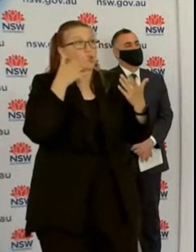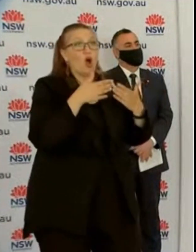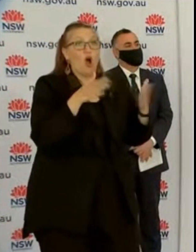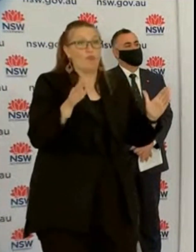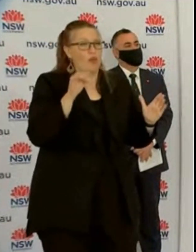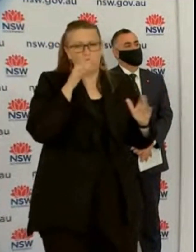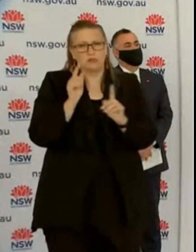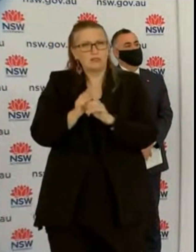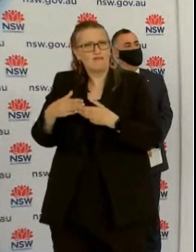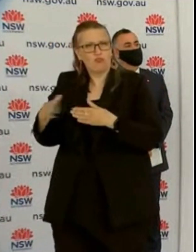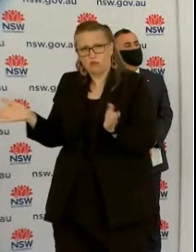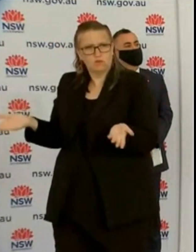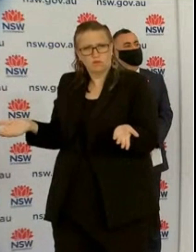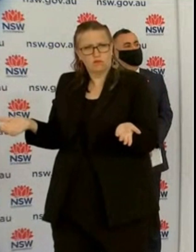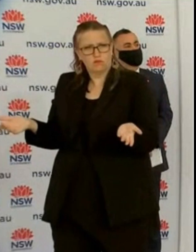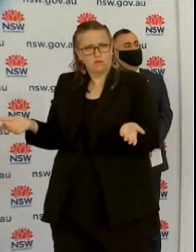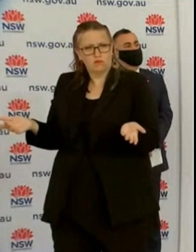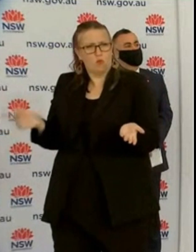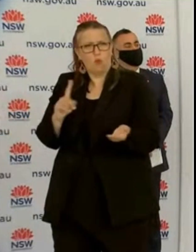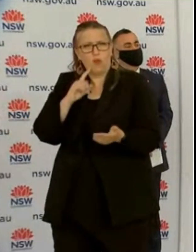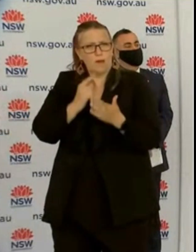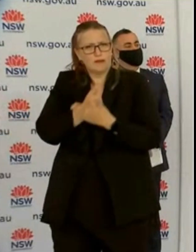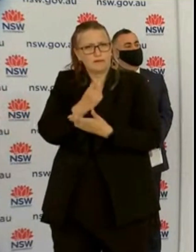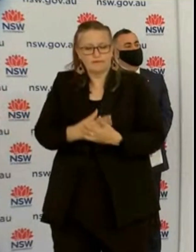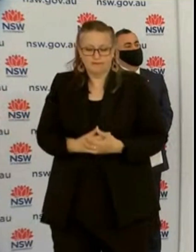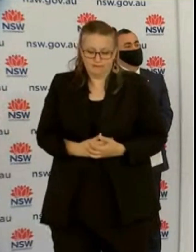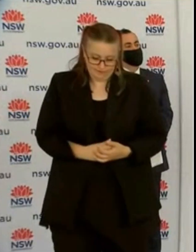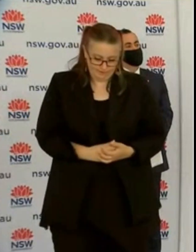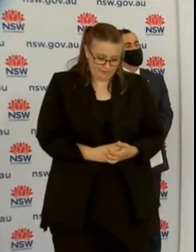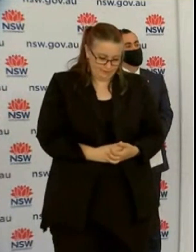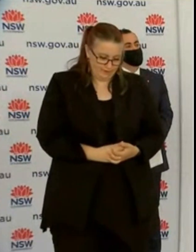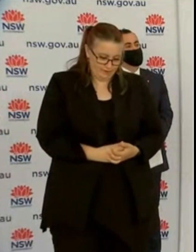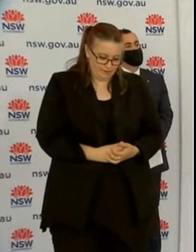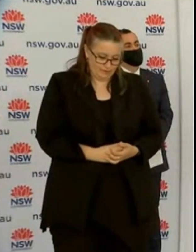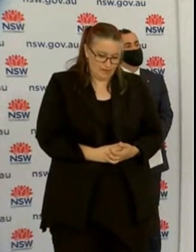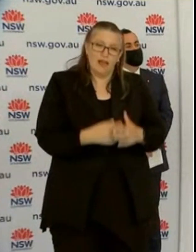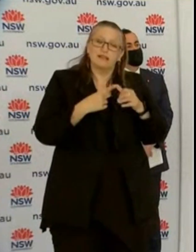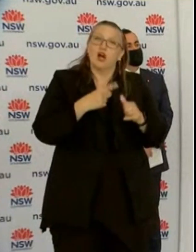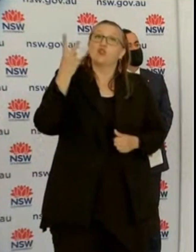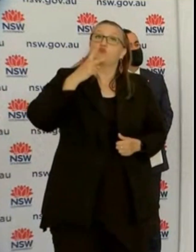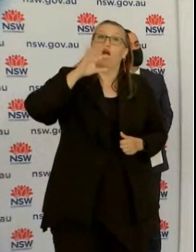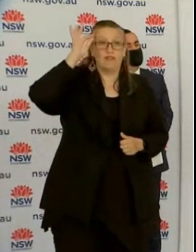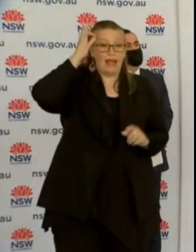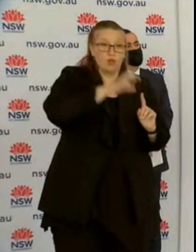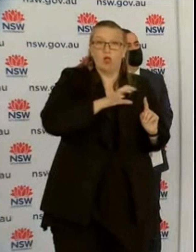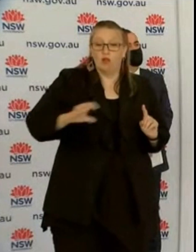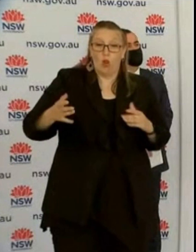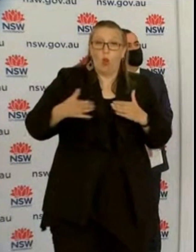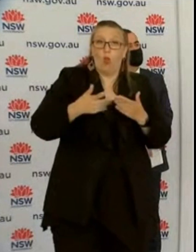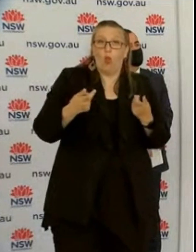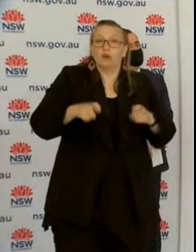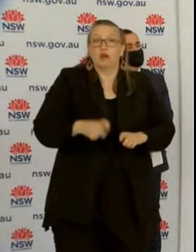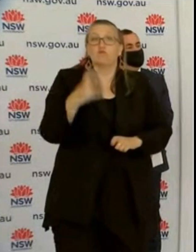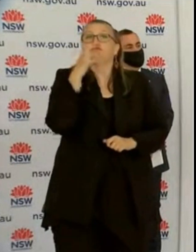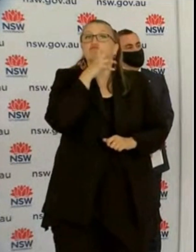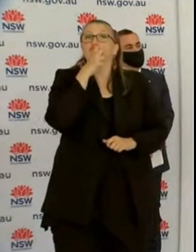the Greater Sydney area in terms of vaccination rates. So it's extremely pleasing that the vaccination rates in those local government areas of concern are very high.